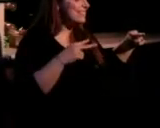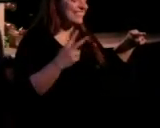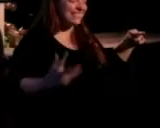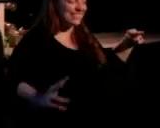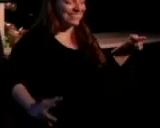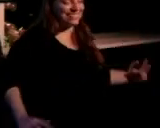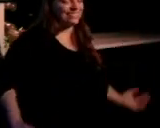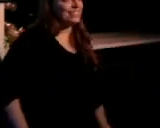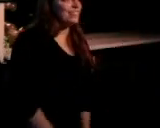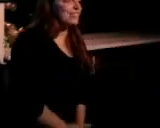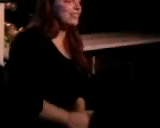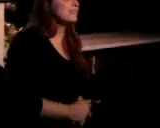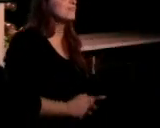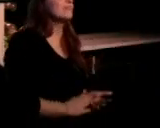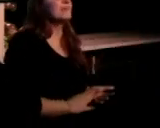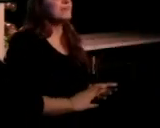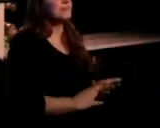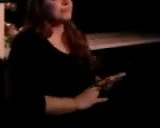eyes.